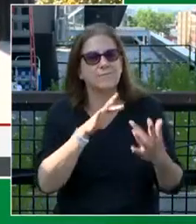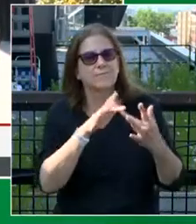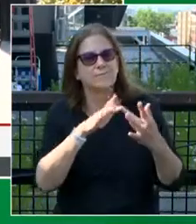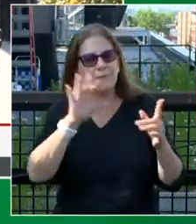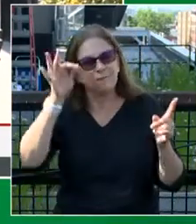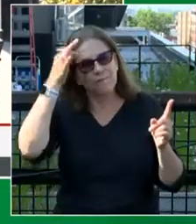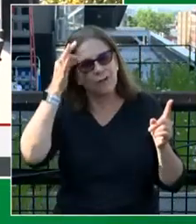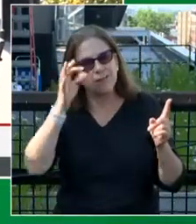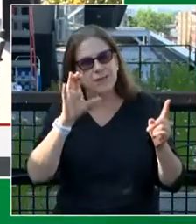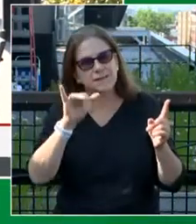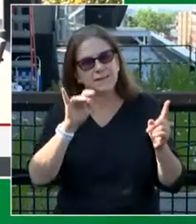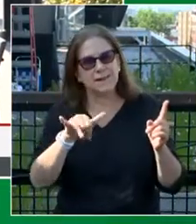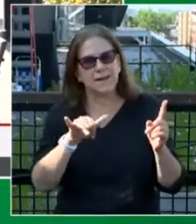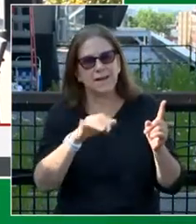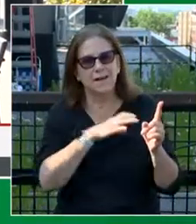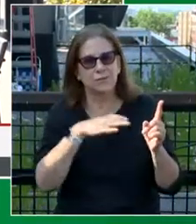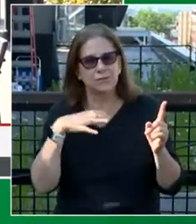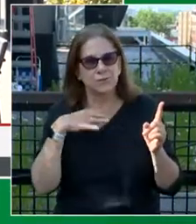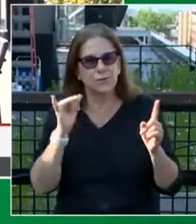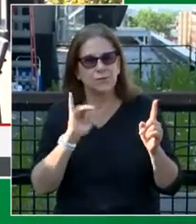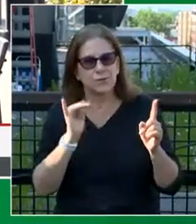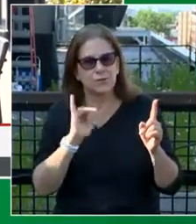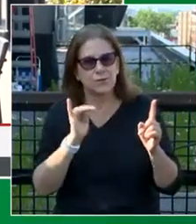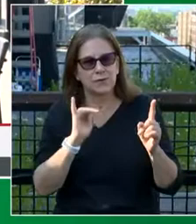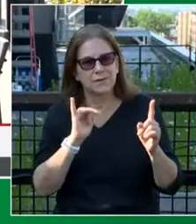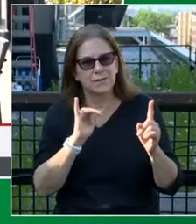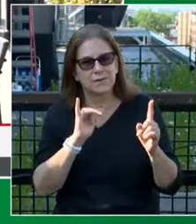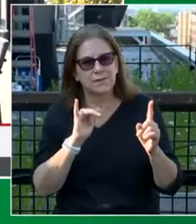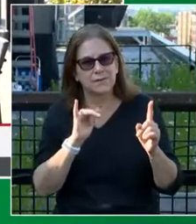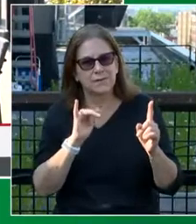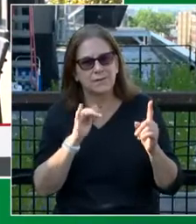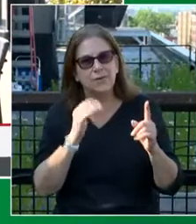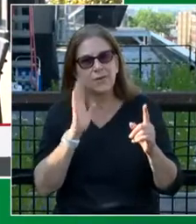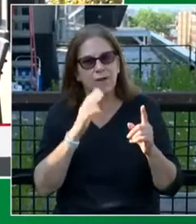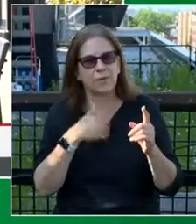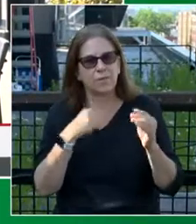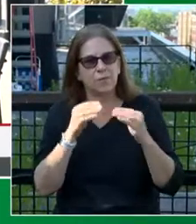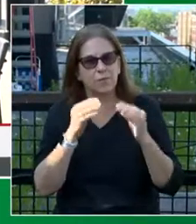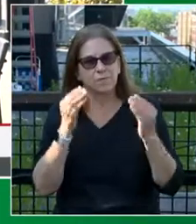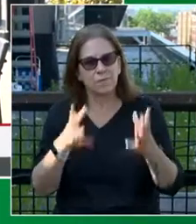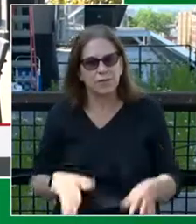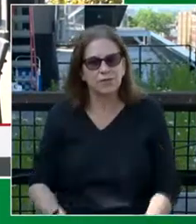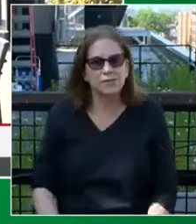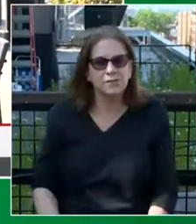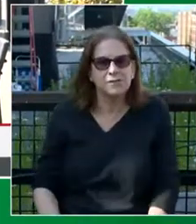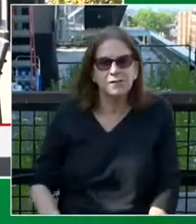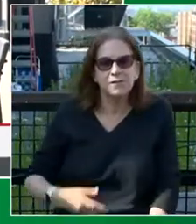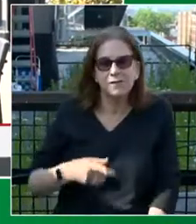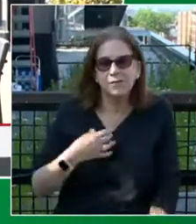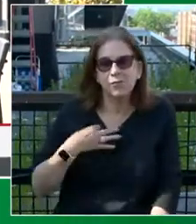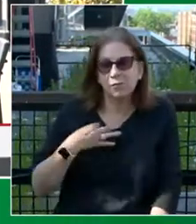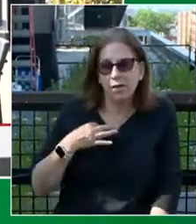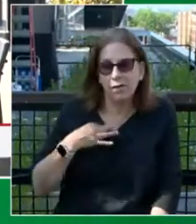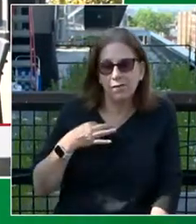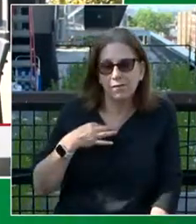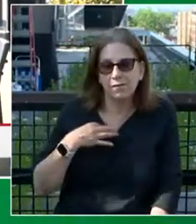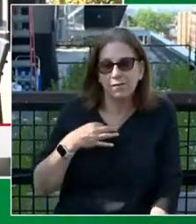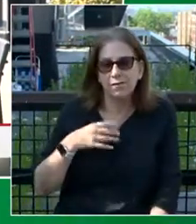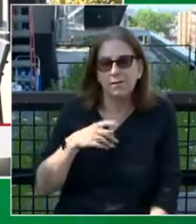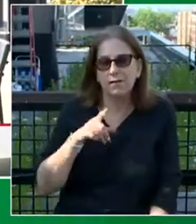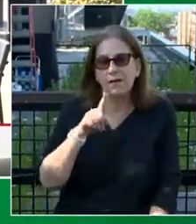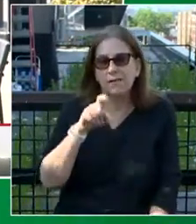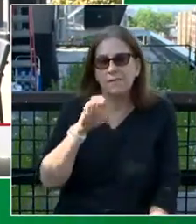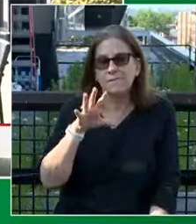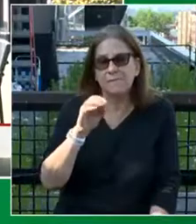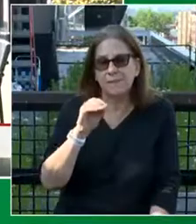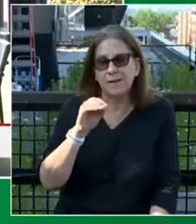to the Office pledge, and they've had over 150 companies sign up. And you can sign up too, and it really brings you into